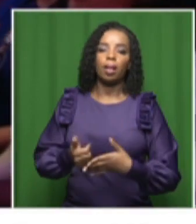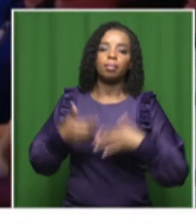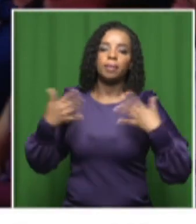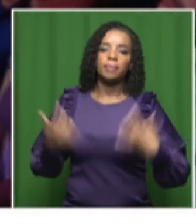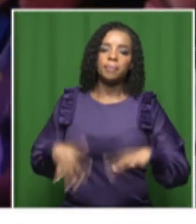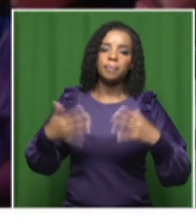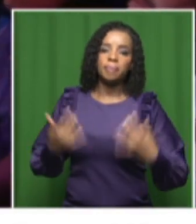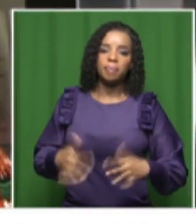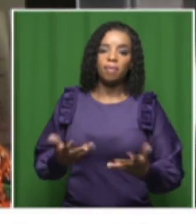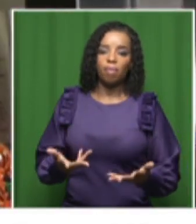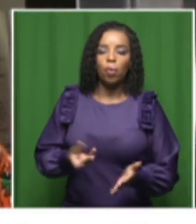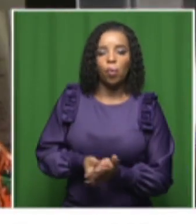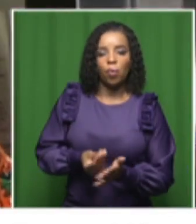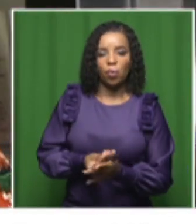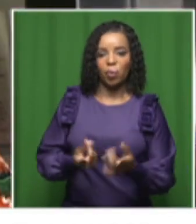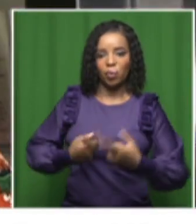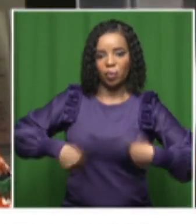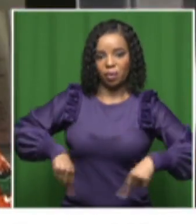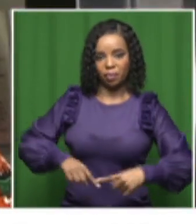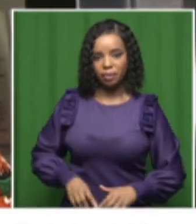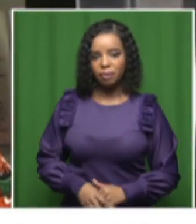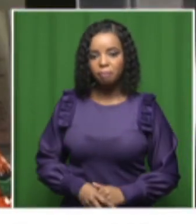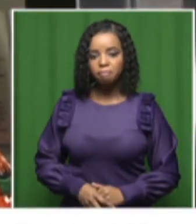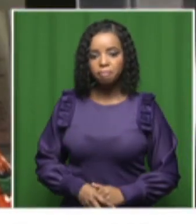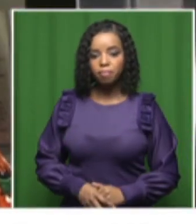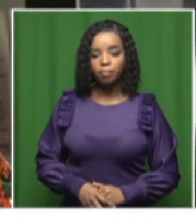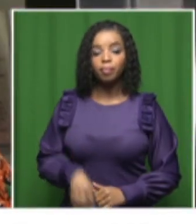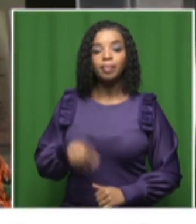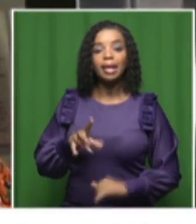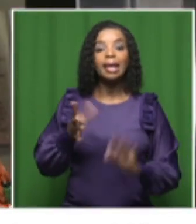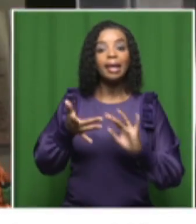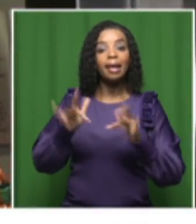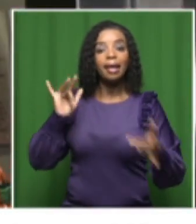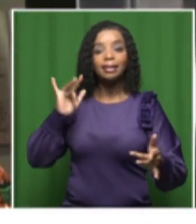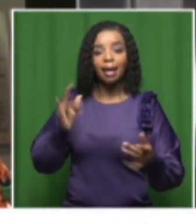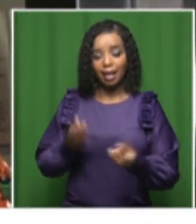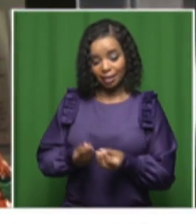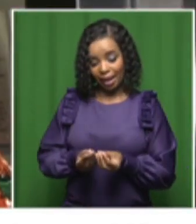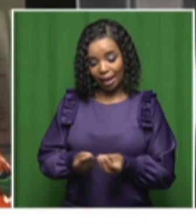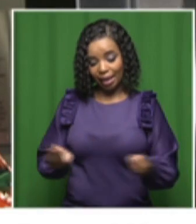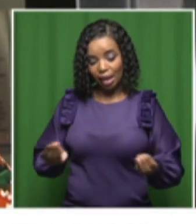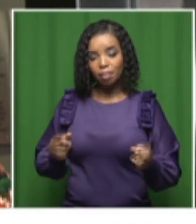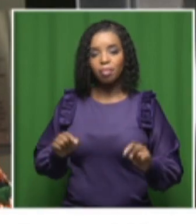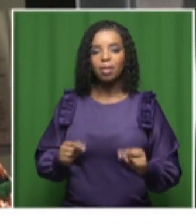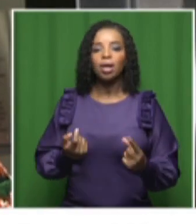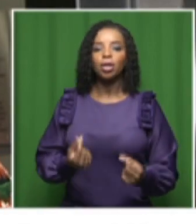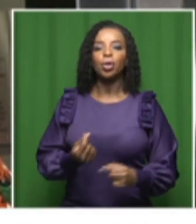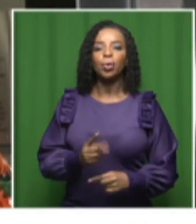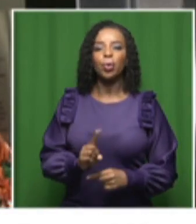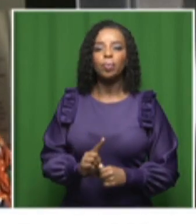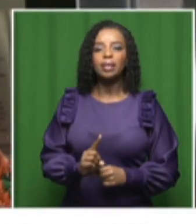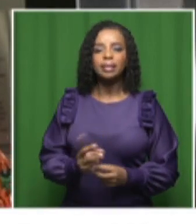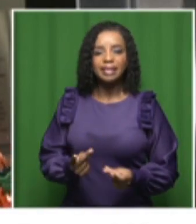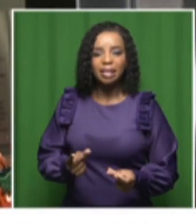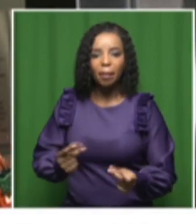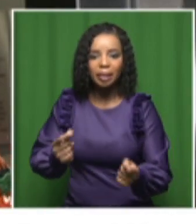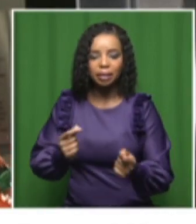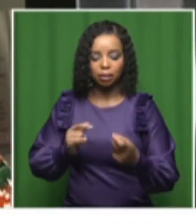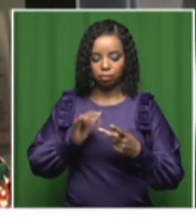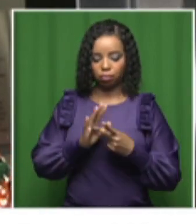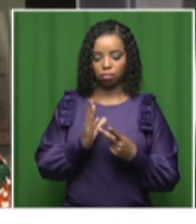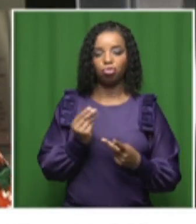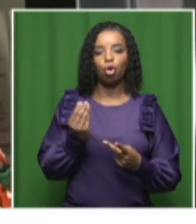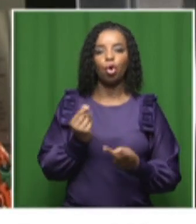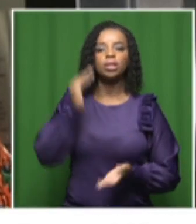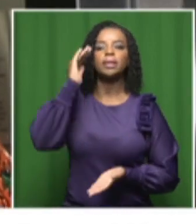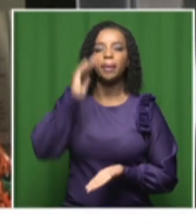in the economy. What that internet cable does is it trebles internet speeds, it will reduce internet costs by about 20% or